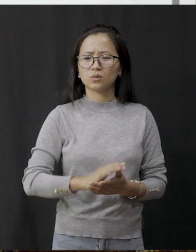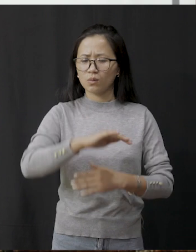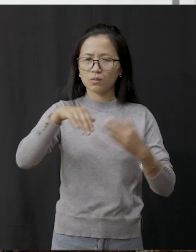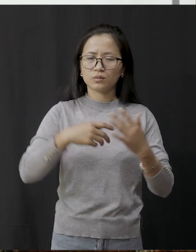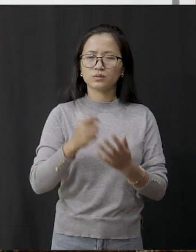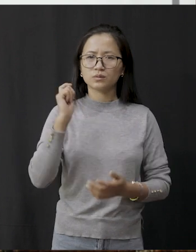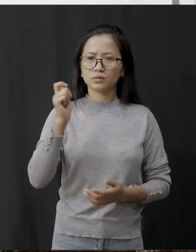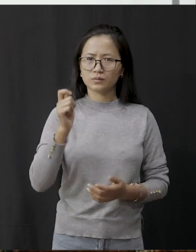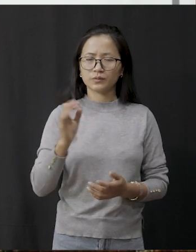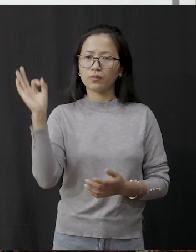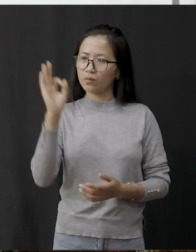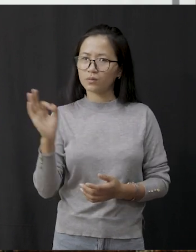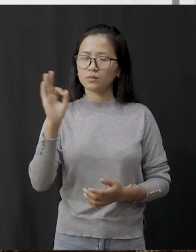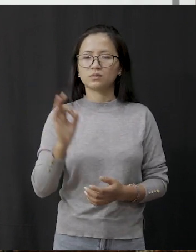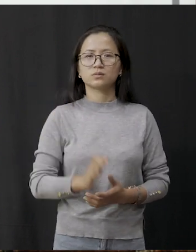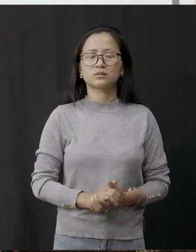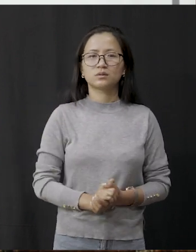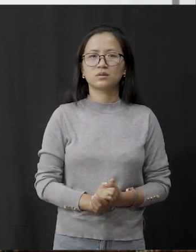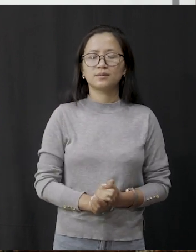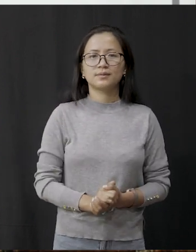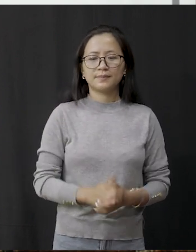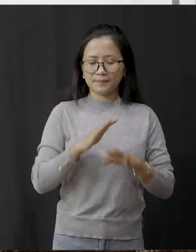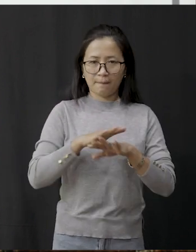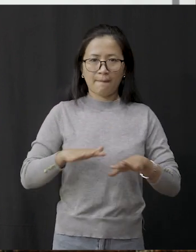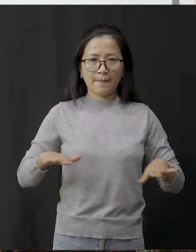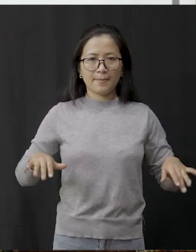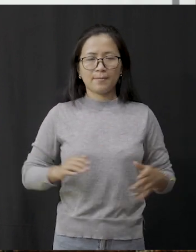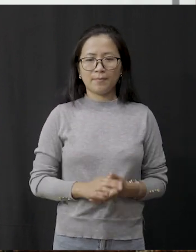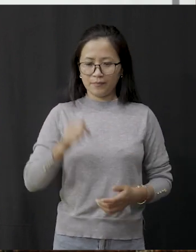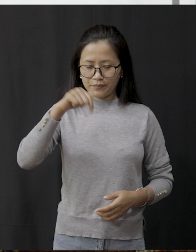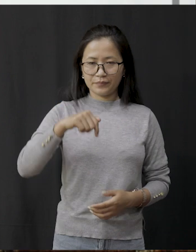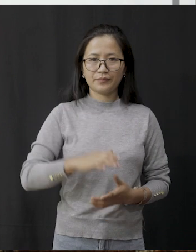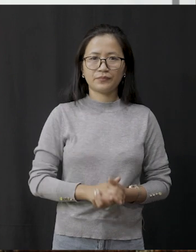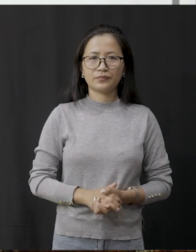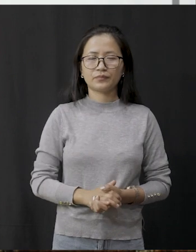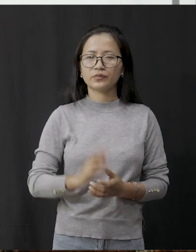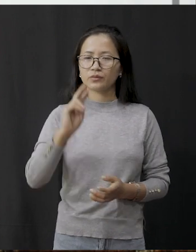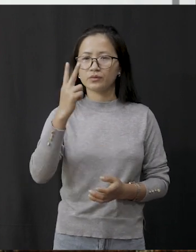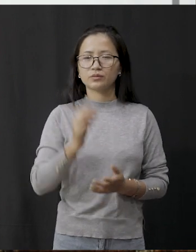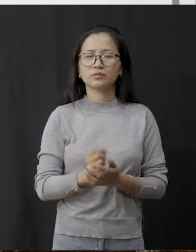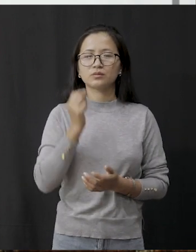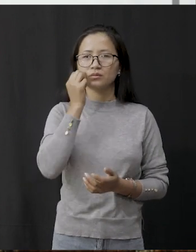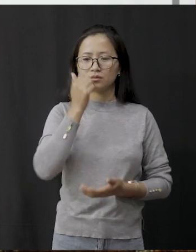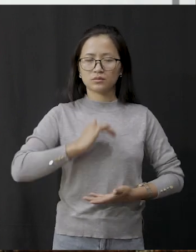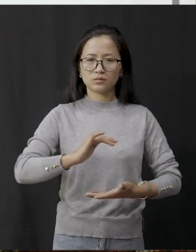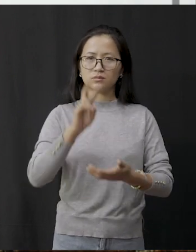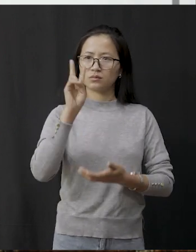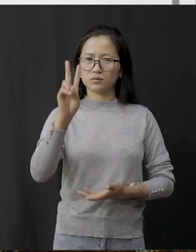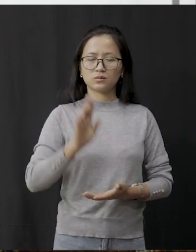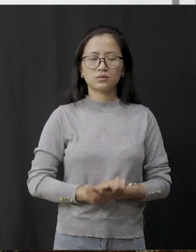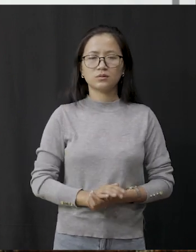works, office works. Okay, so students, from here the two sons learn about